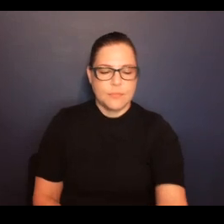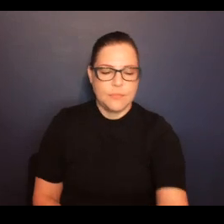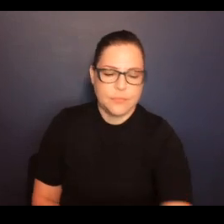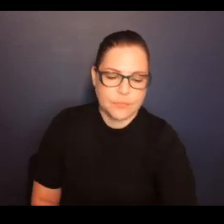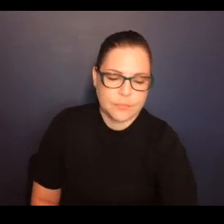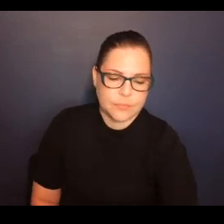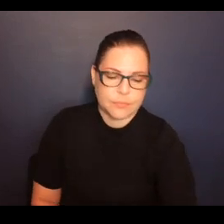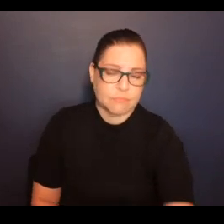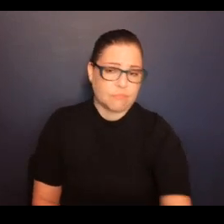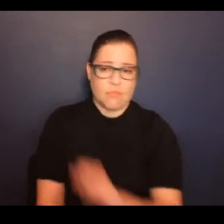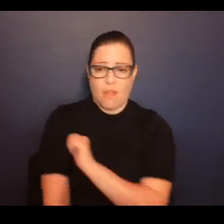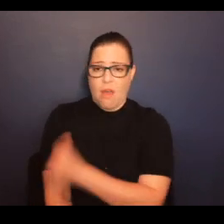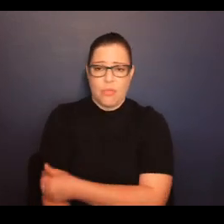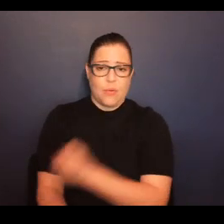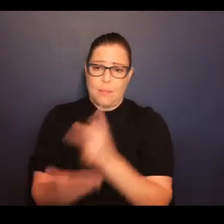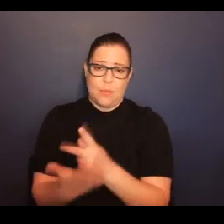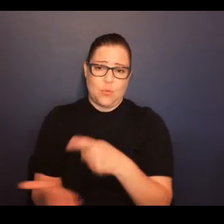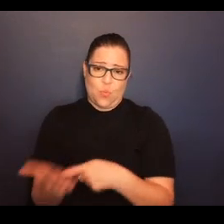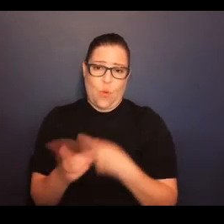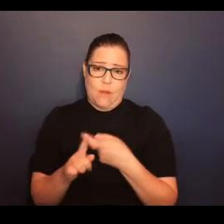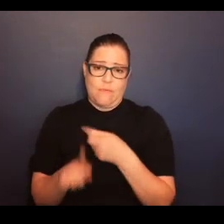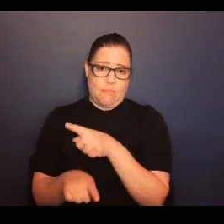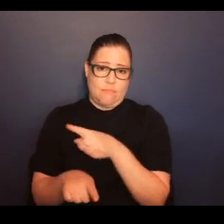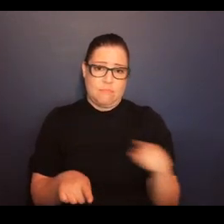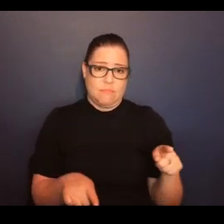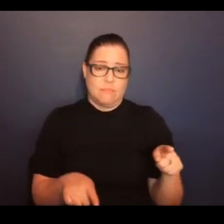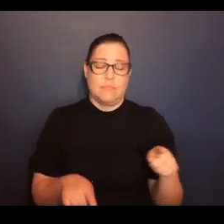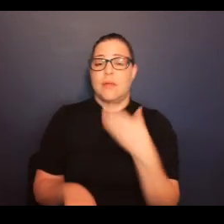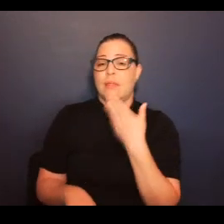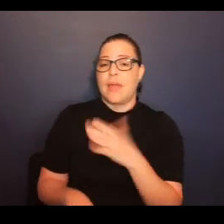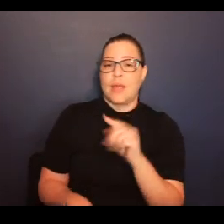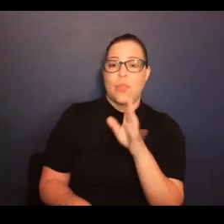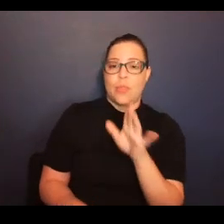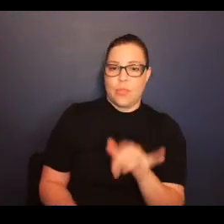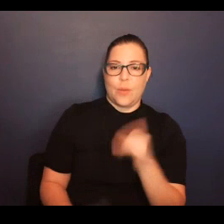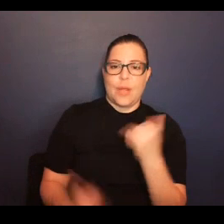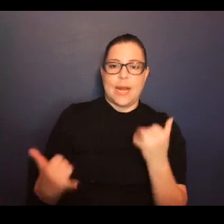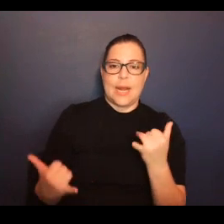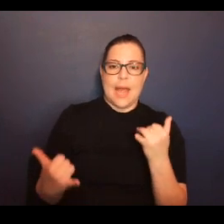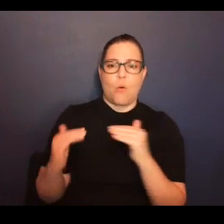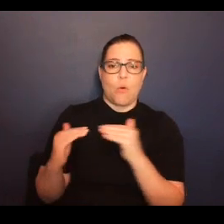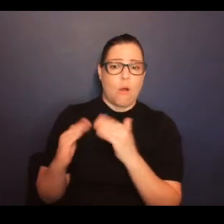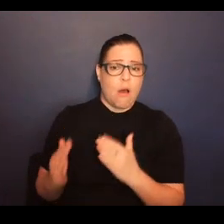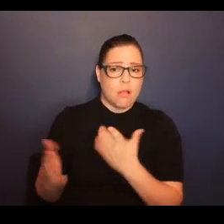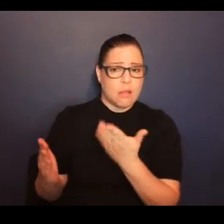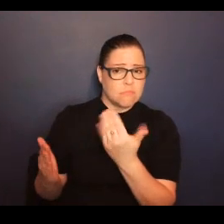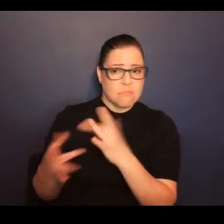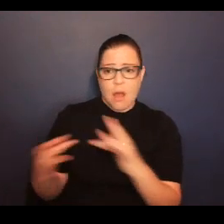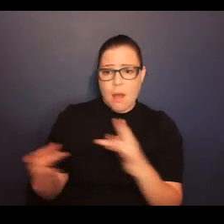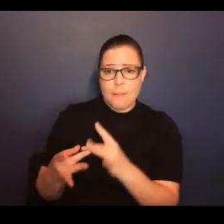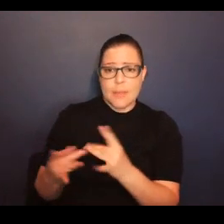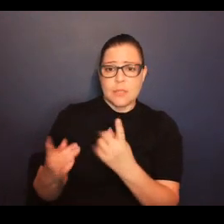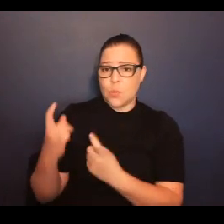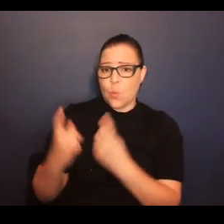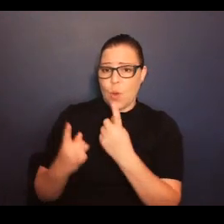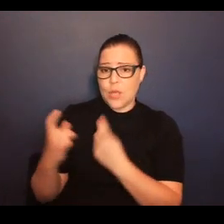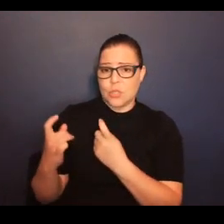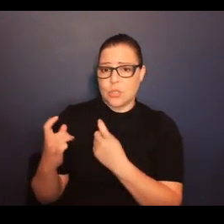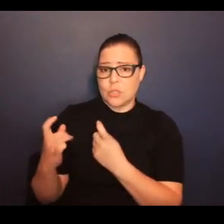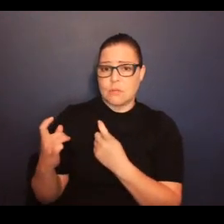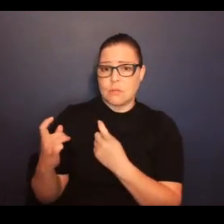authorization or approval from the board is needed. All right, thank you, Twi. And let's hear from my colleagues. Any comments or questions from the